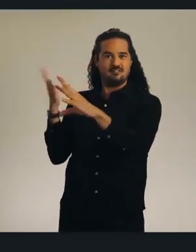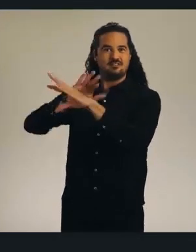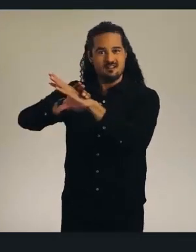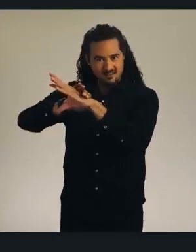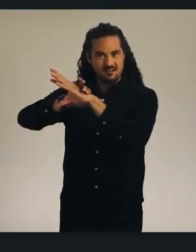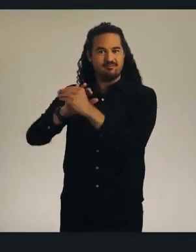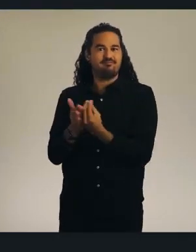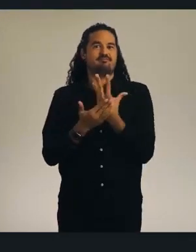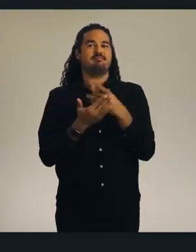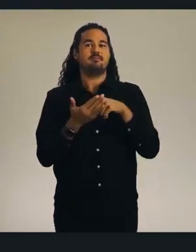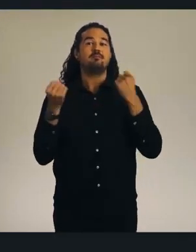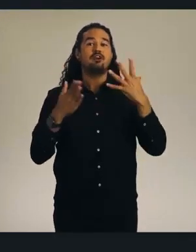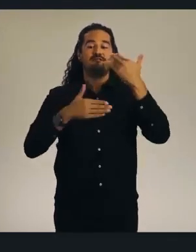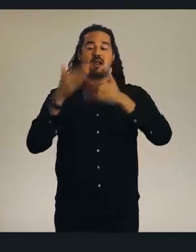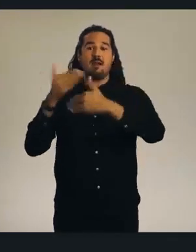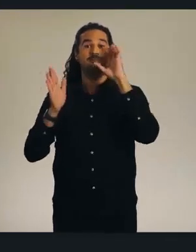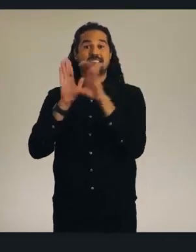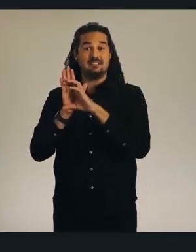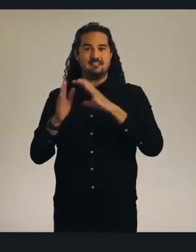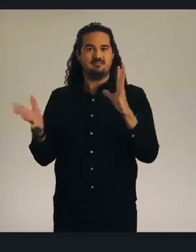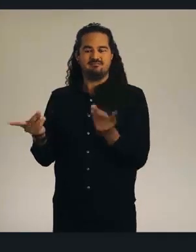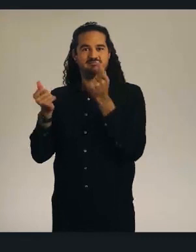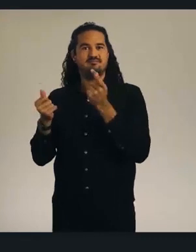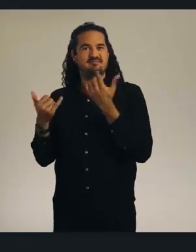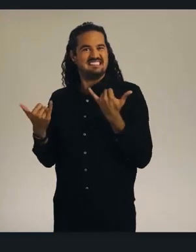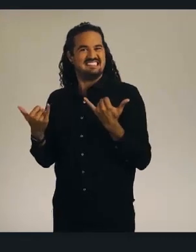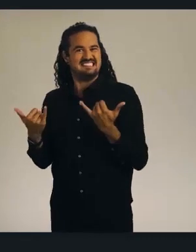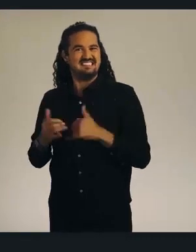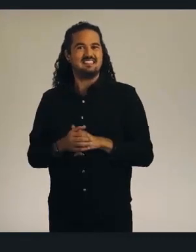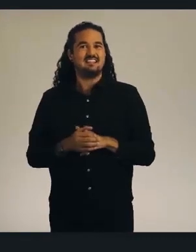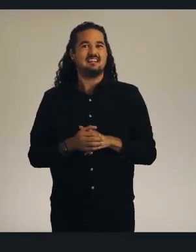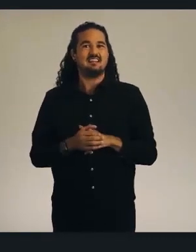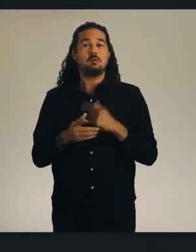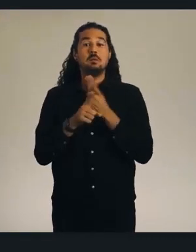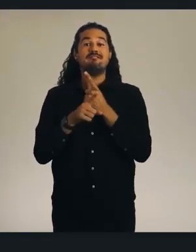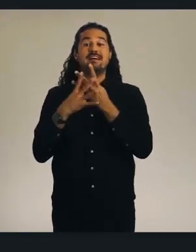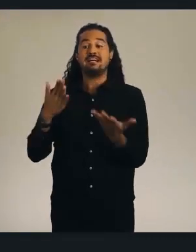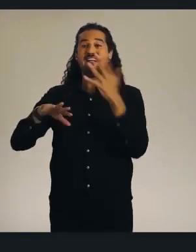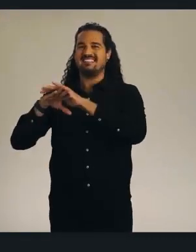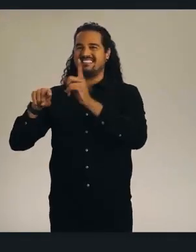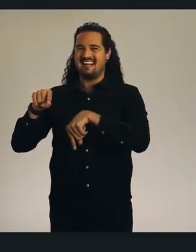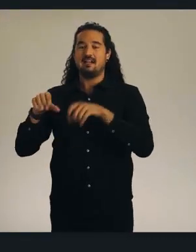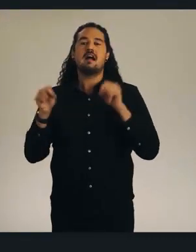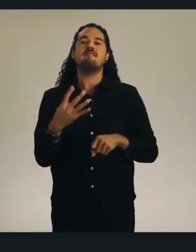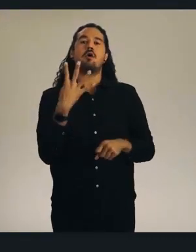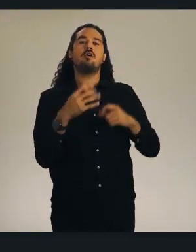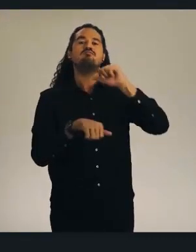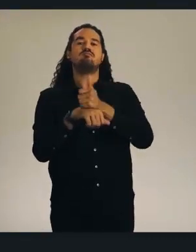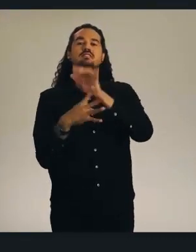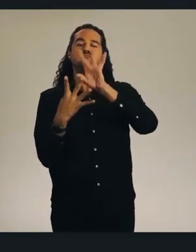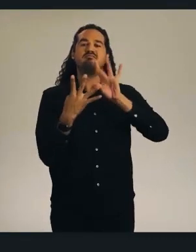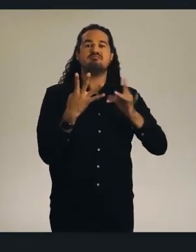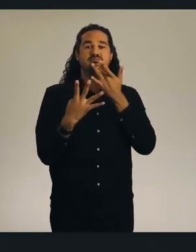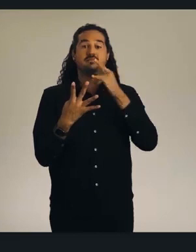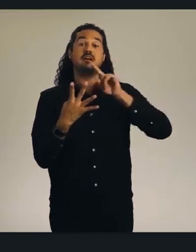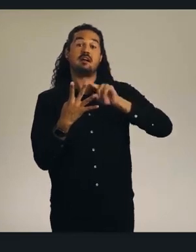of our multi-frame image processing pipeline with the ability to customize it in a way you can never achieve with a simple filter. Select from one of our 4 default styles before you shoot. For example,